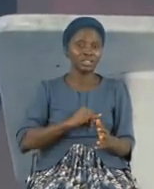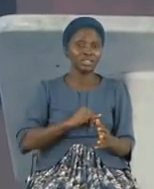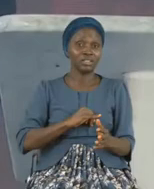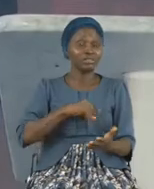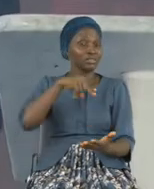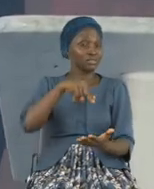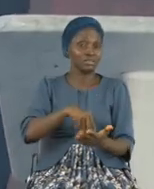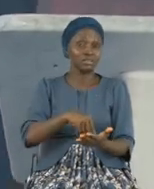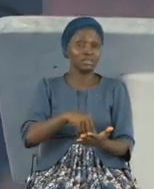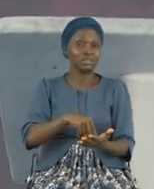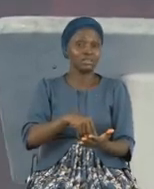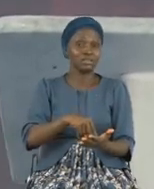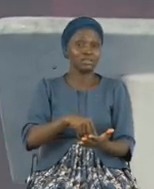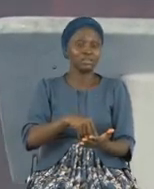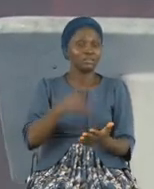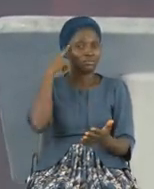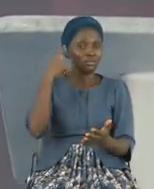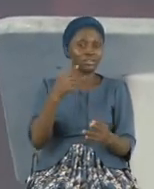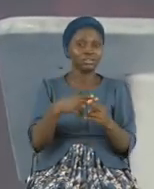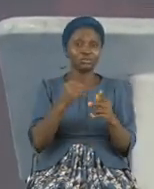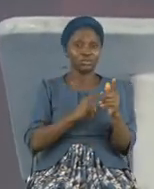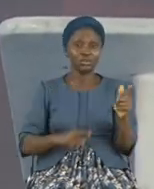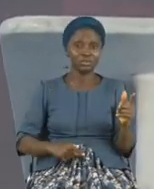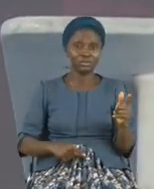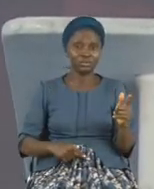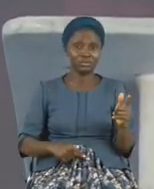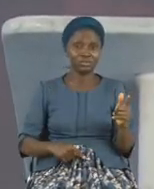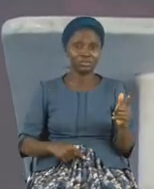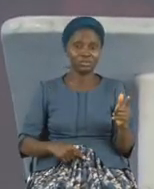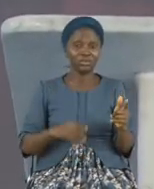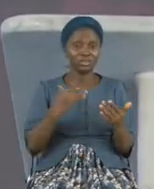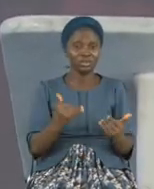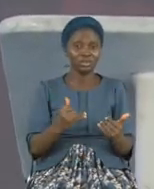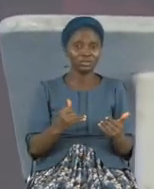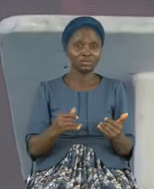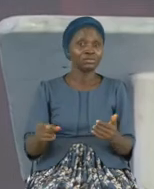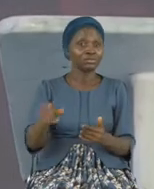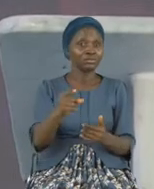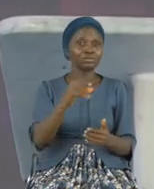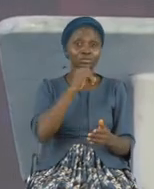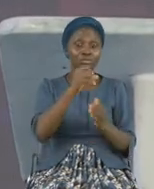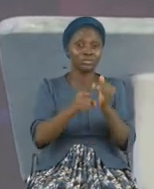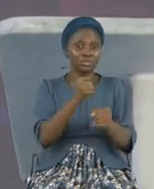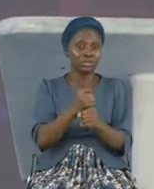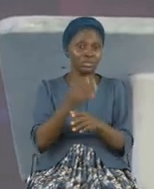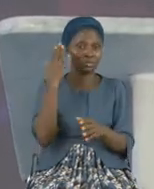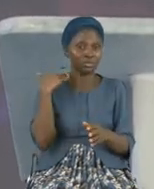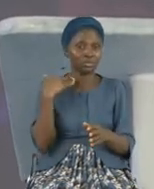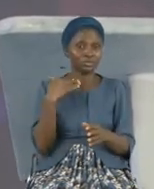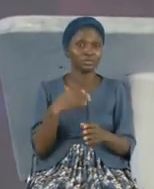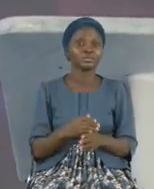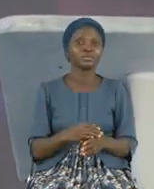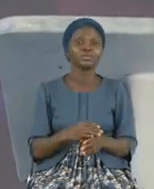name of the Lord. Now, those years, 1964, 65, up to